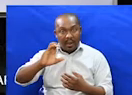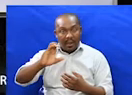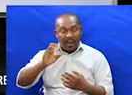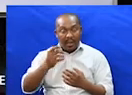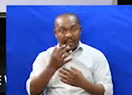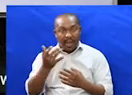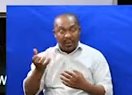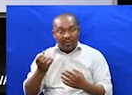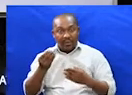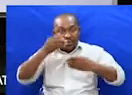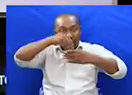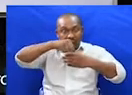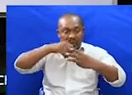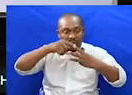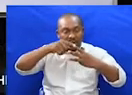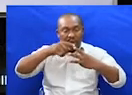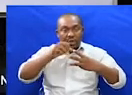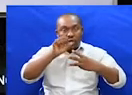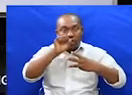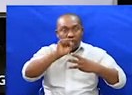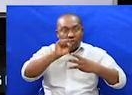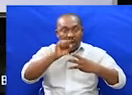sugar molecule of 5 carbon